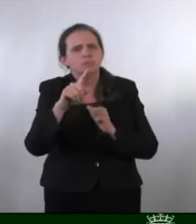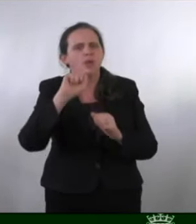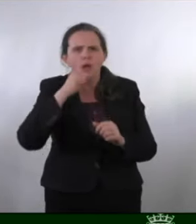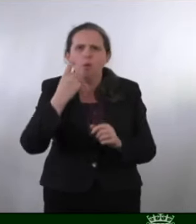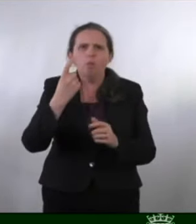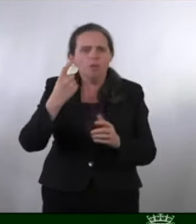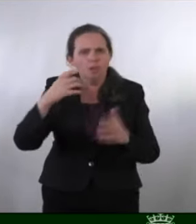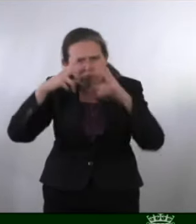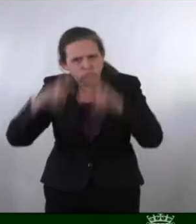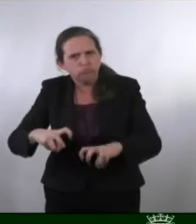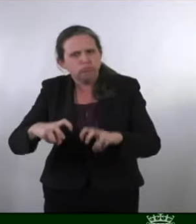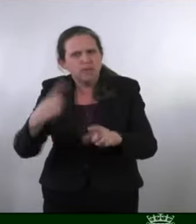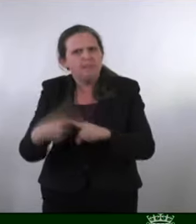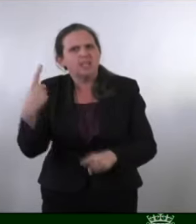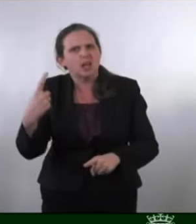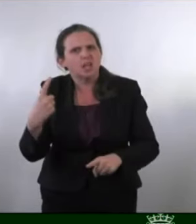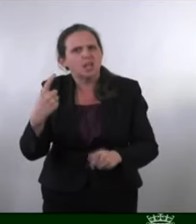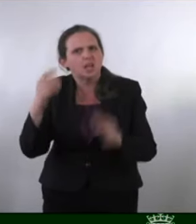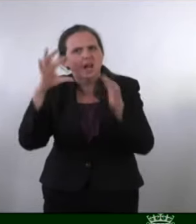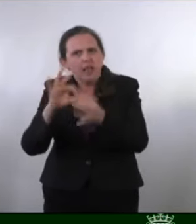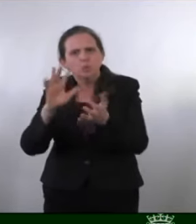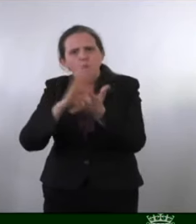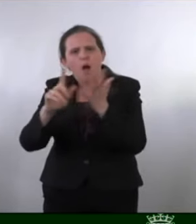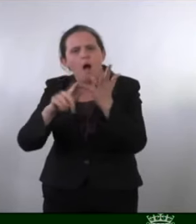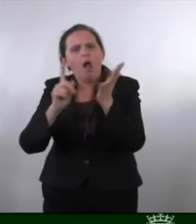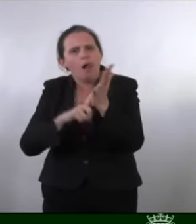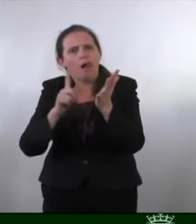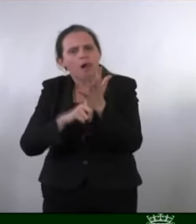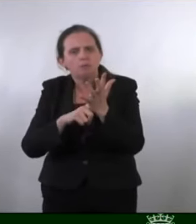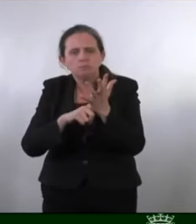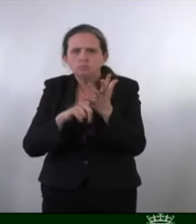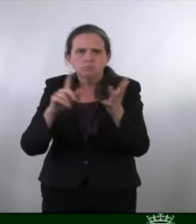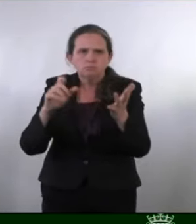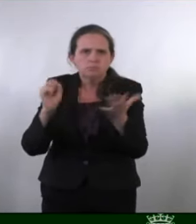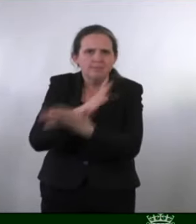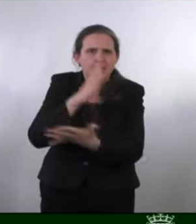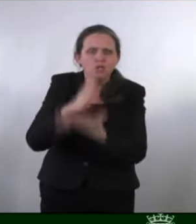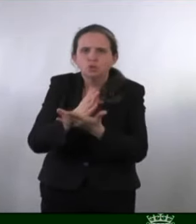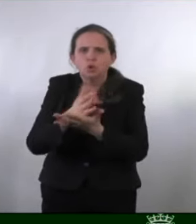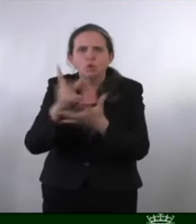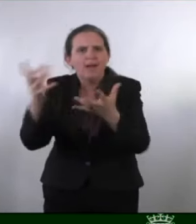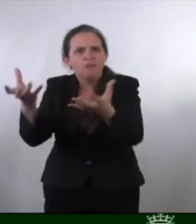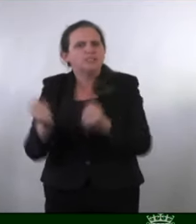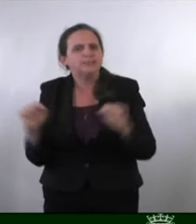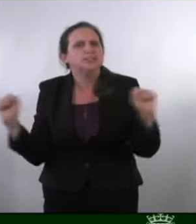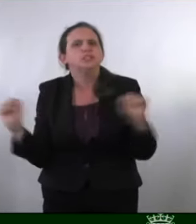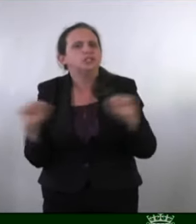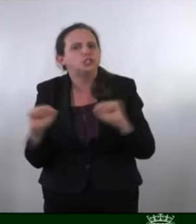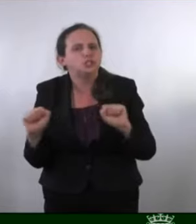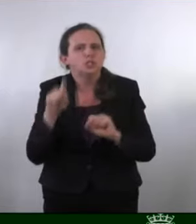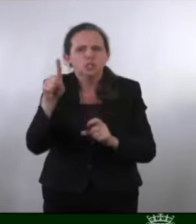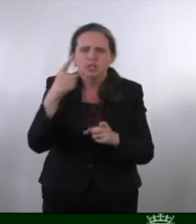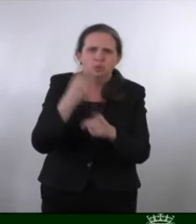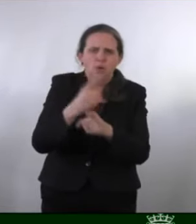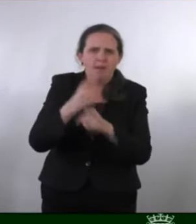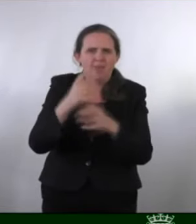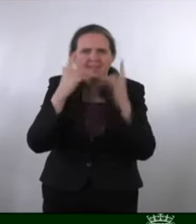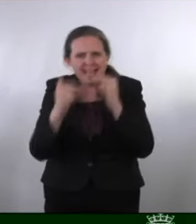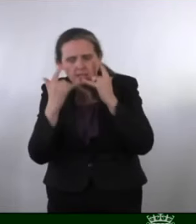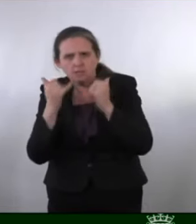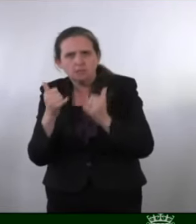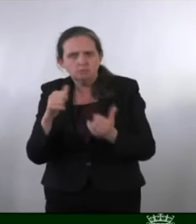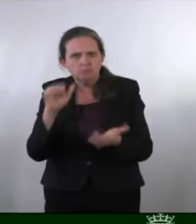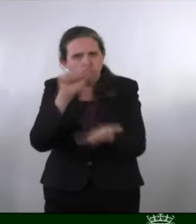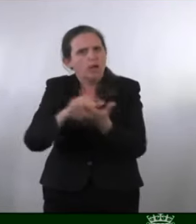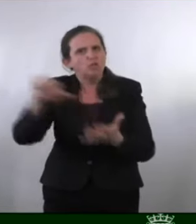point she makes about Hull and try to understand why they haven't got the lateral flow tests that she rightly wants to